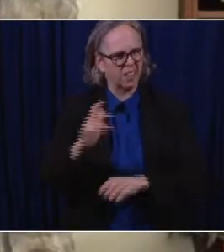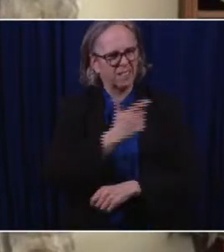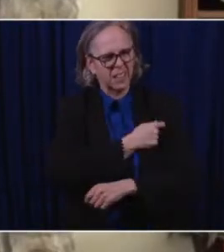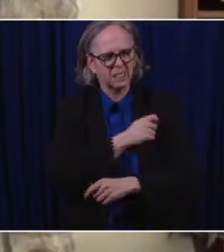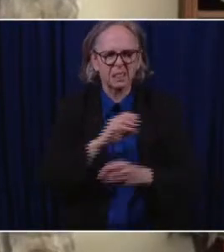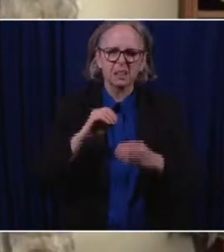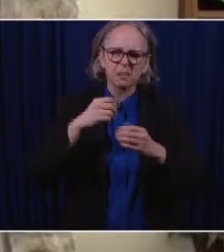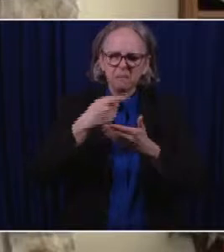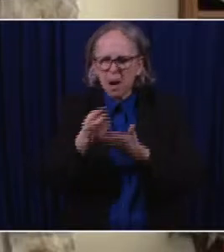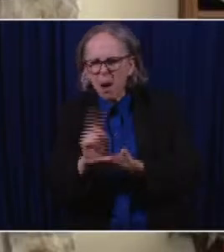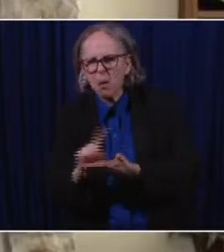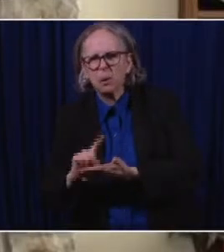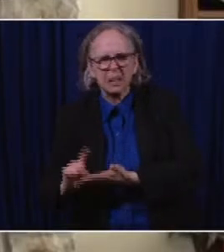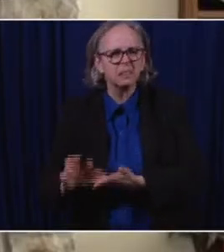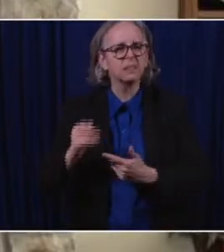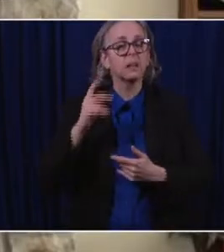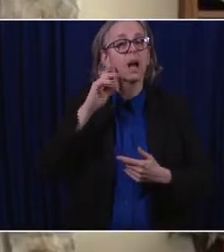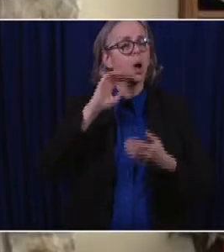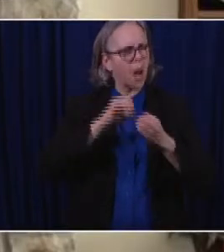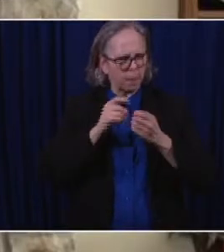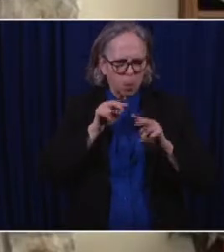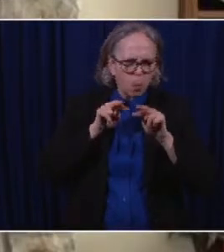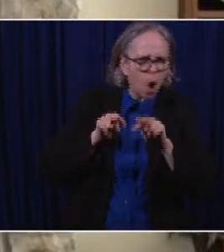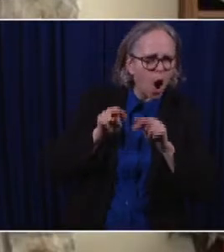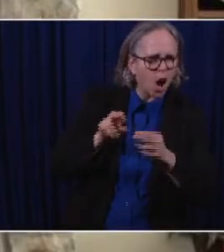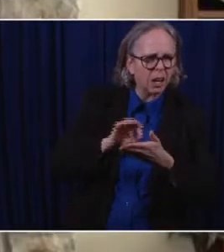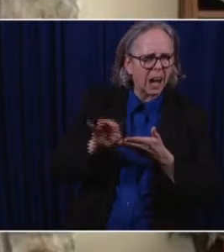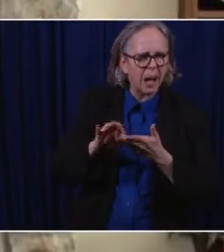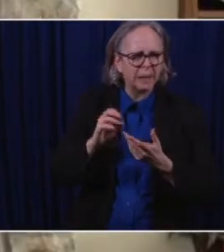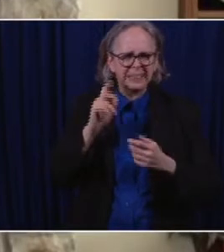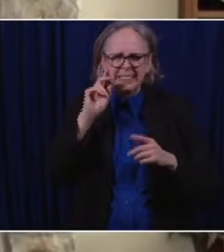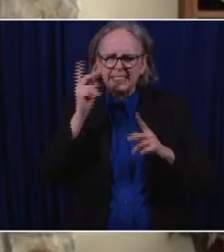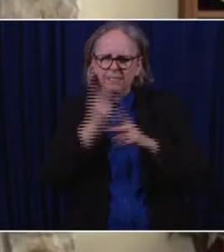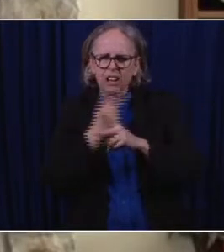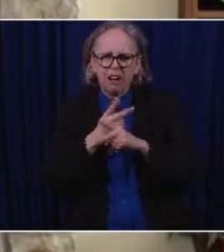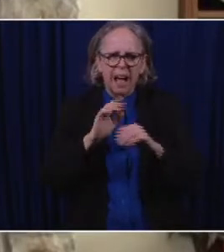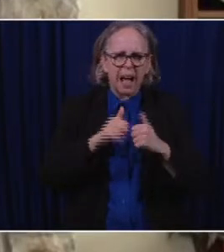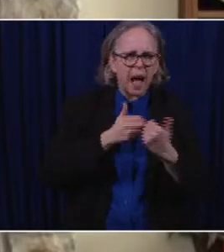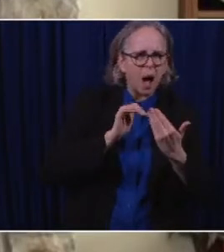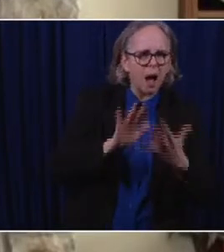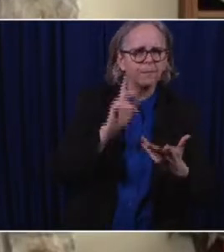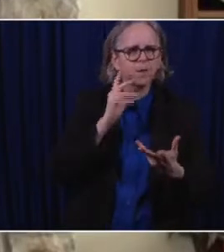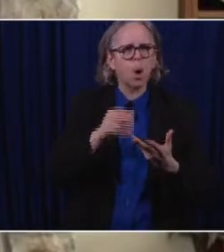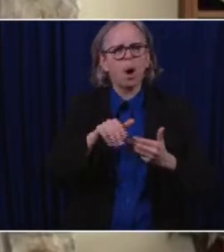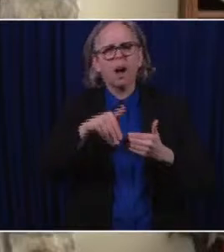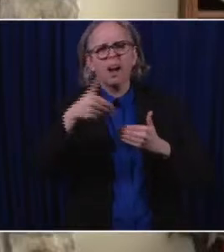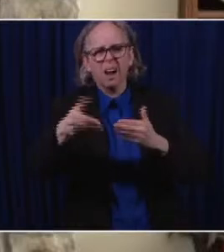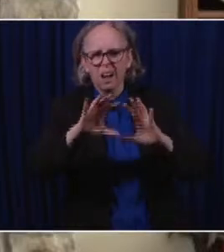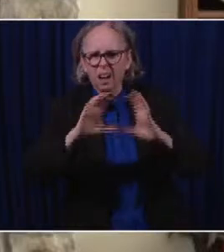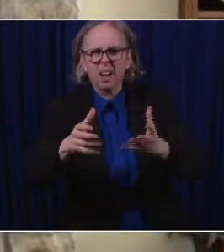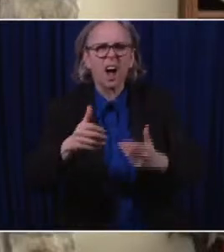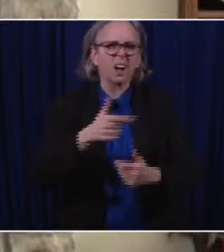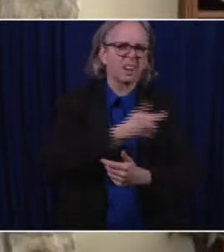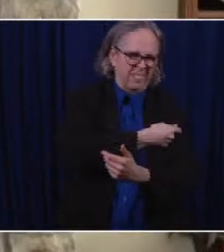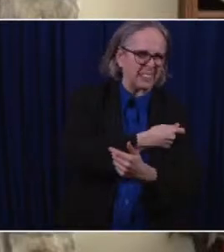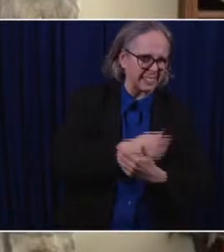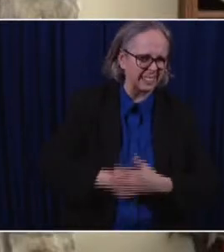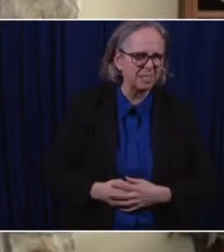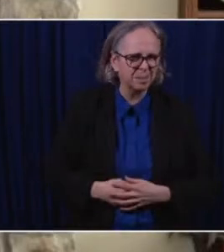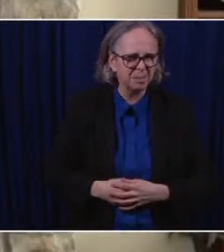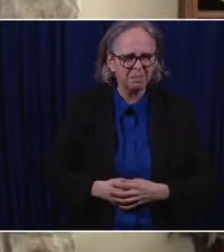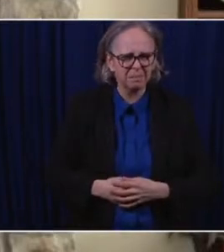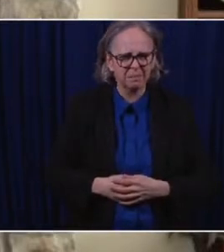find different ways to make it possible for people to get the vaccine. People who don't navigate the